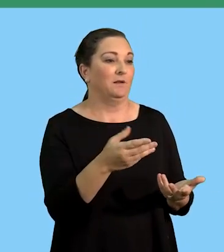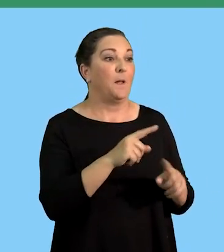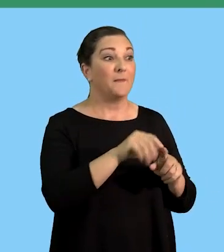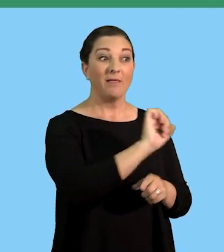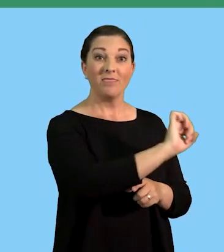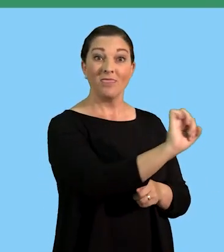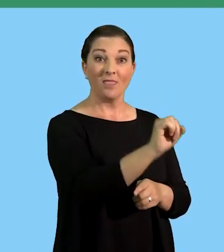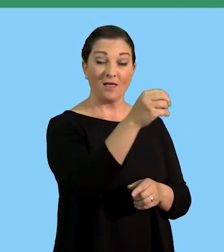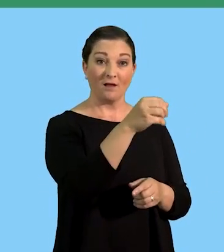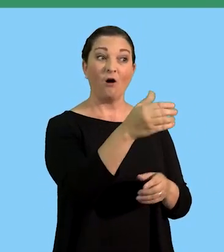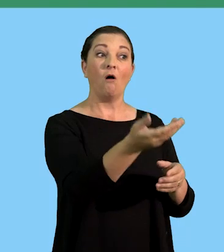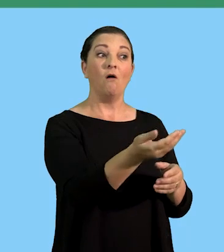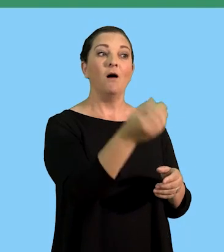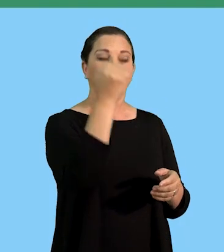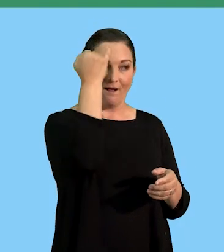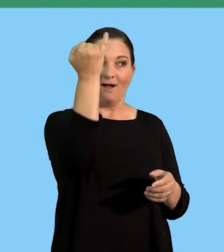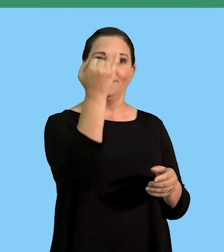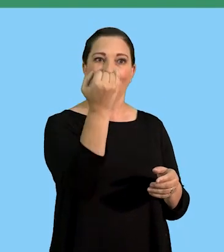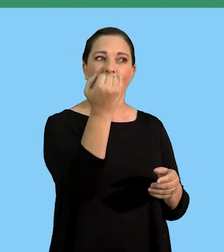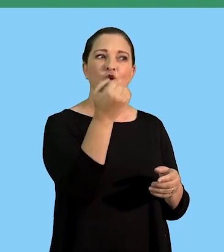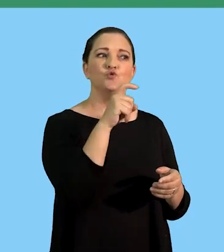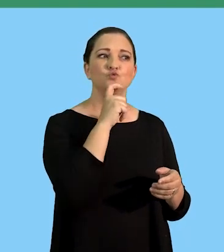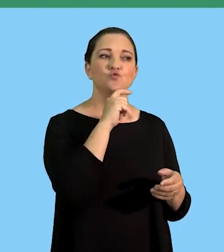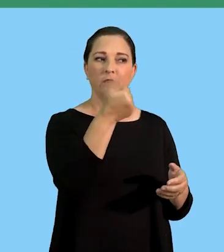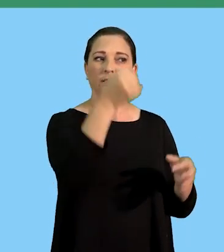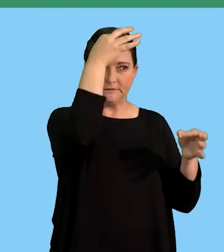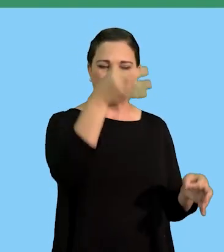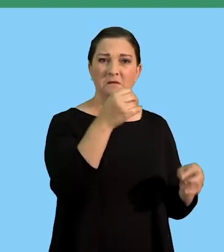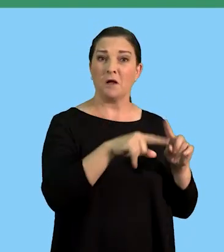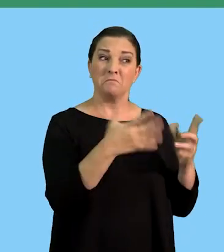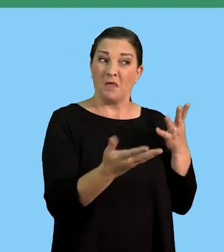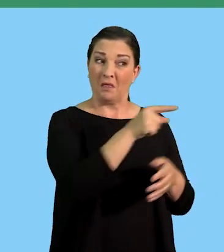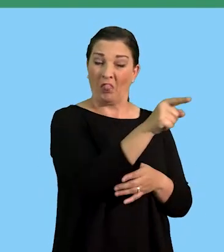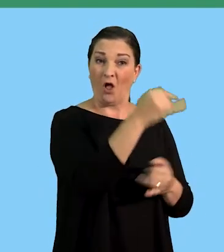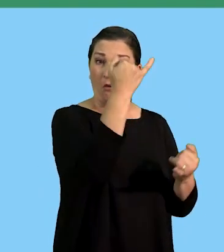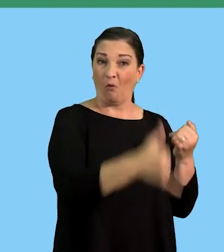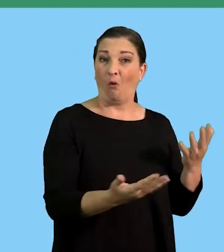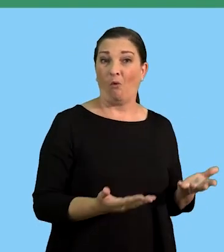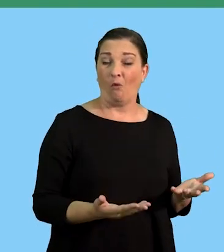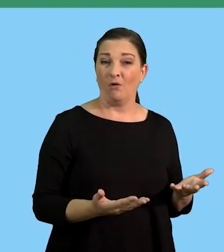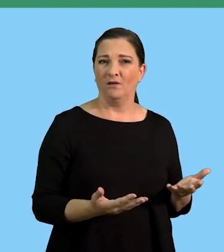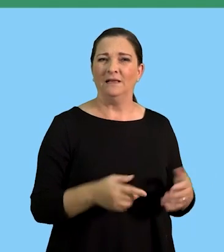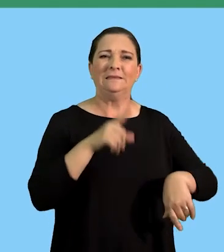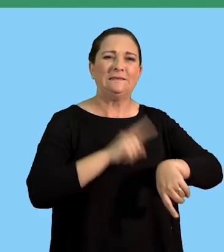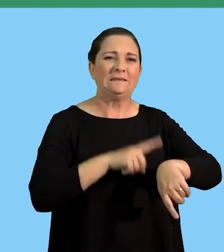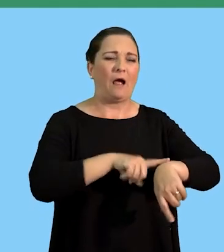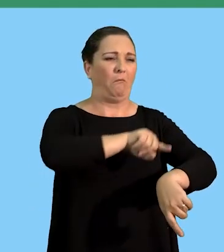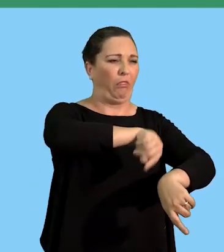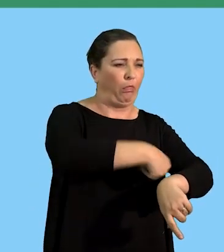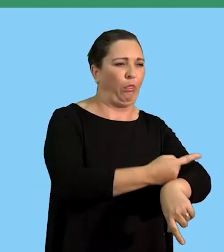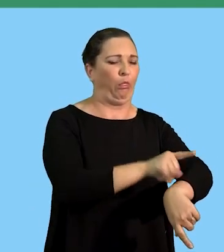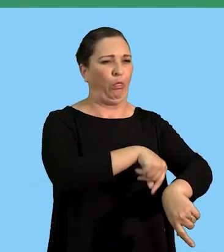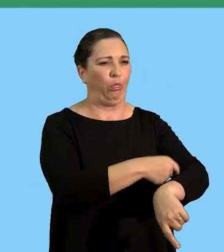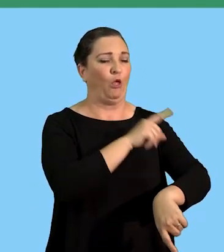or involving the employees in the decision-making process. And then decision-making can be